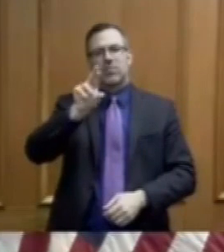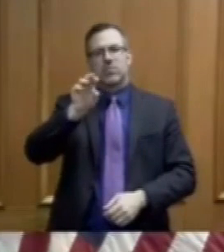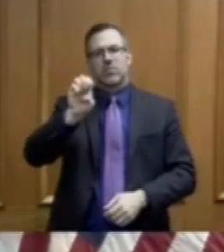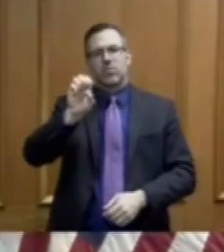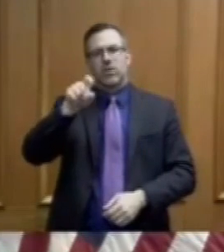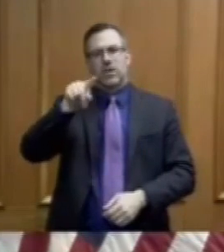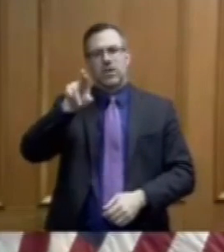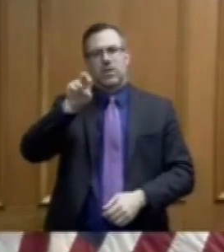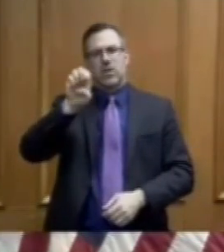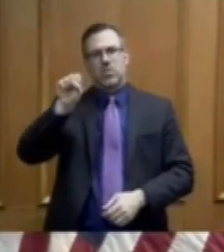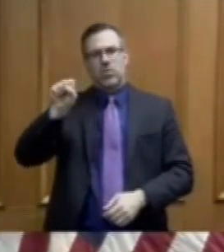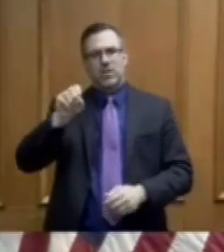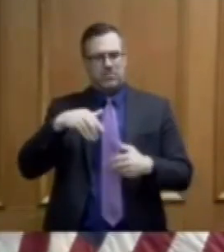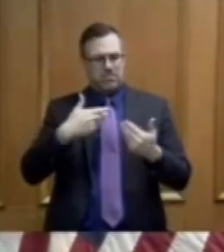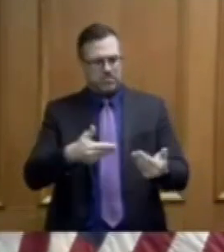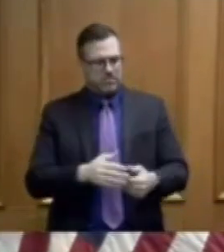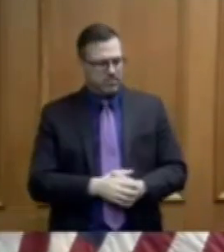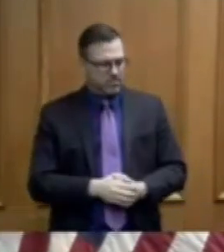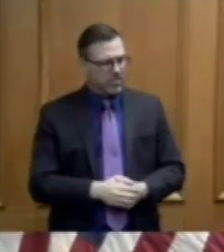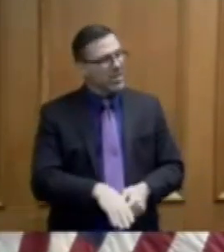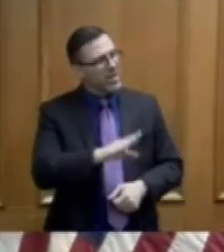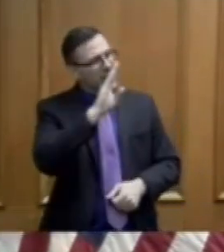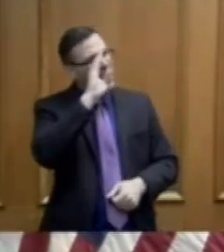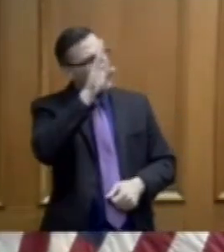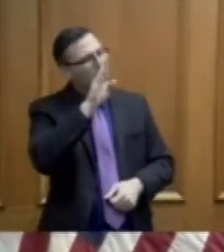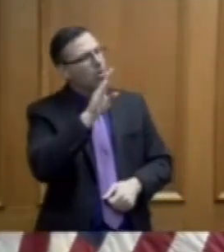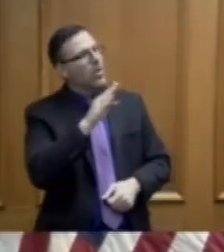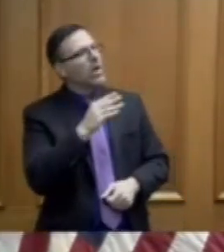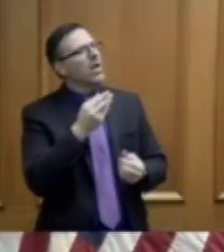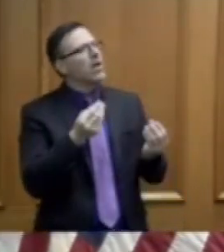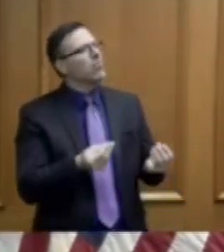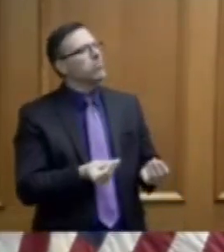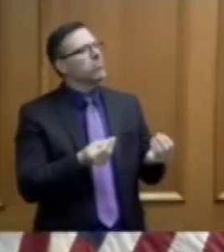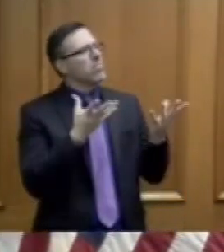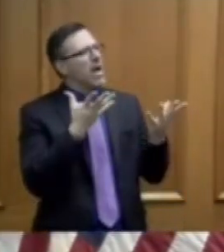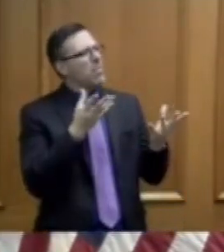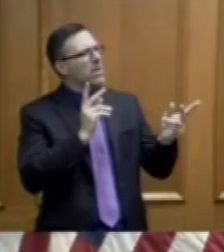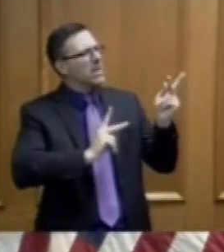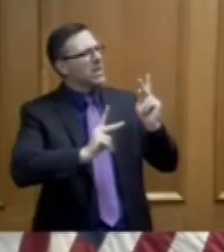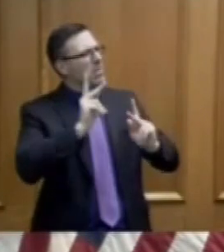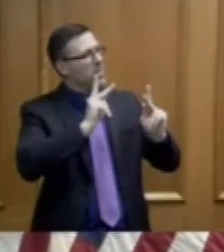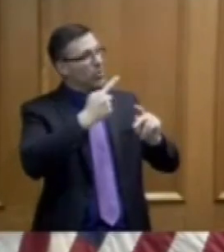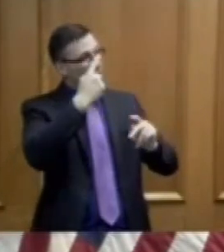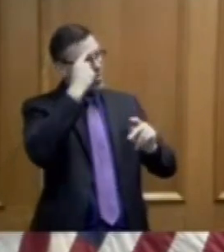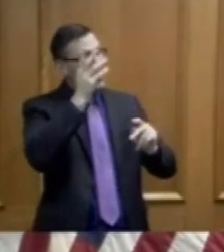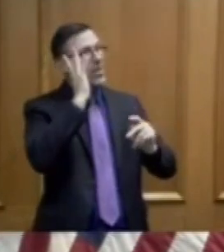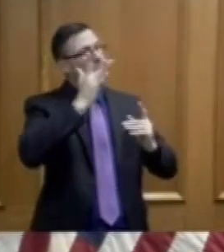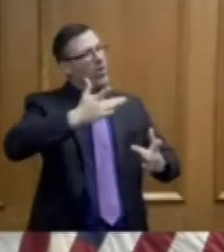Hi, Governor. So exactly how many people are estimated in this surge,